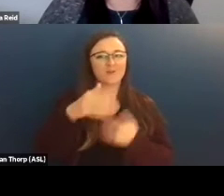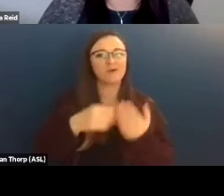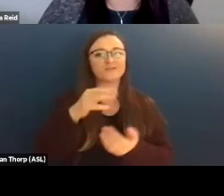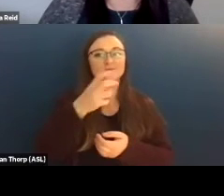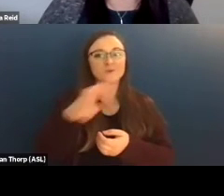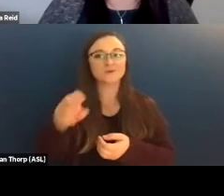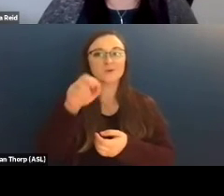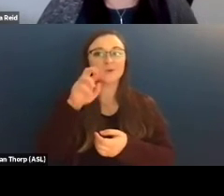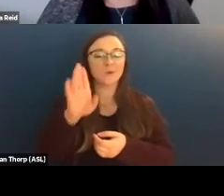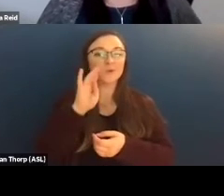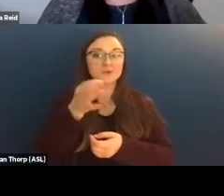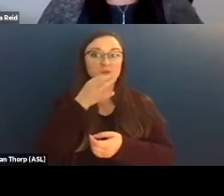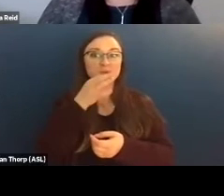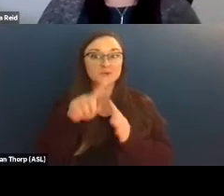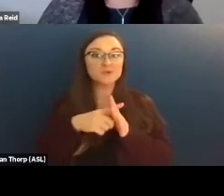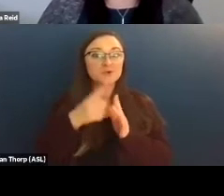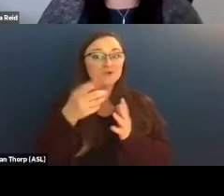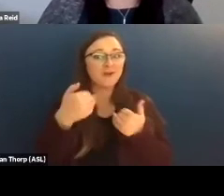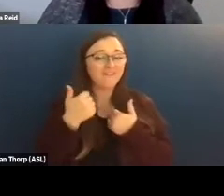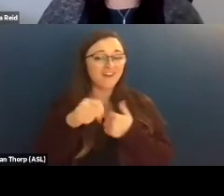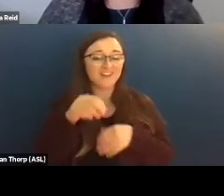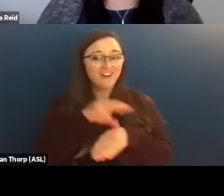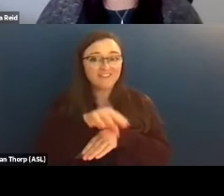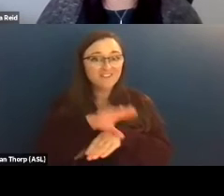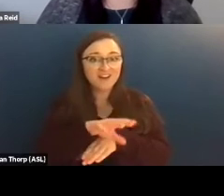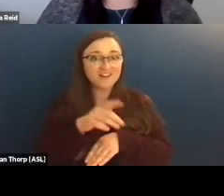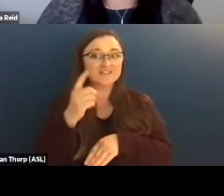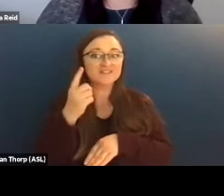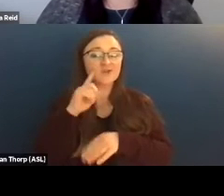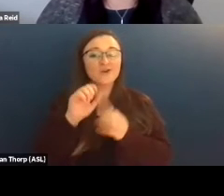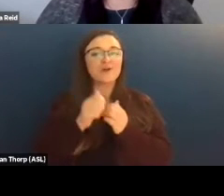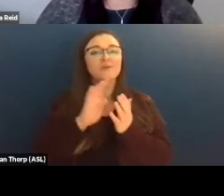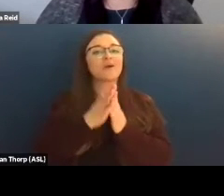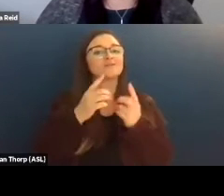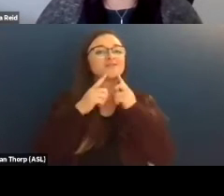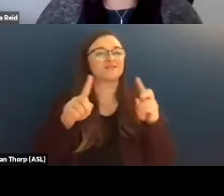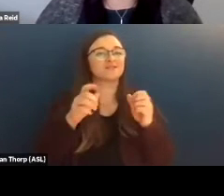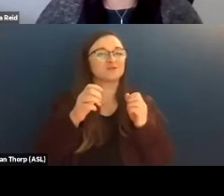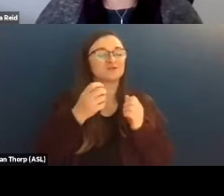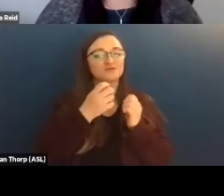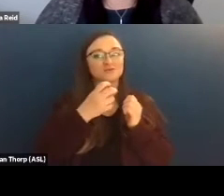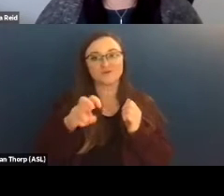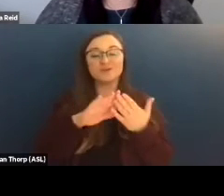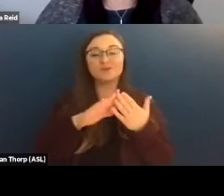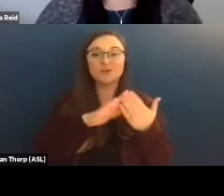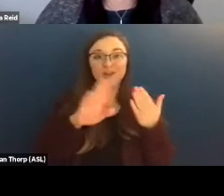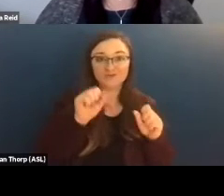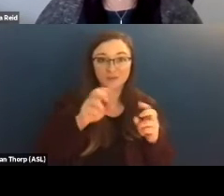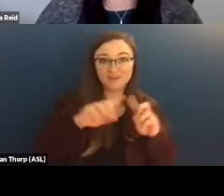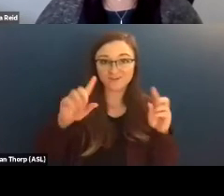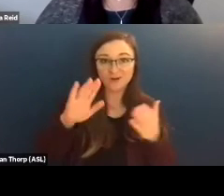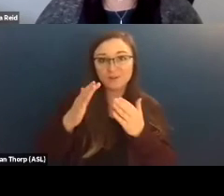to start, if you have some advice for being successful. You know, community college can be very different